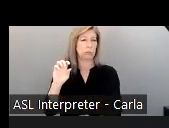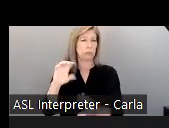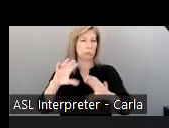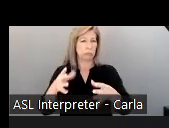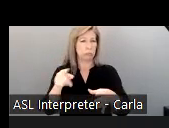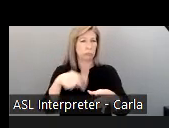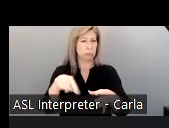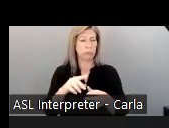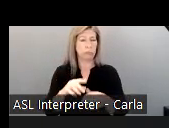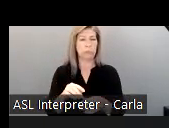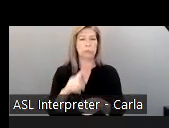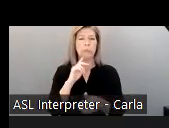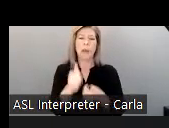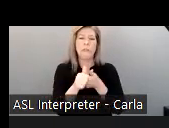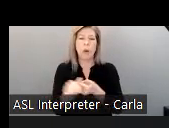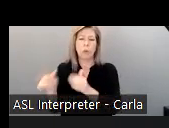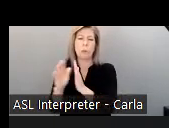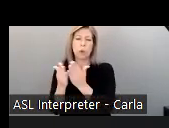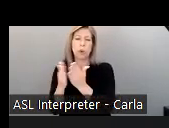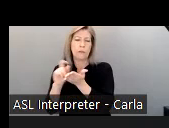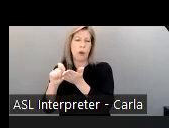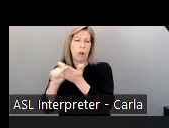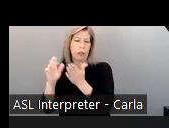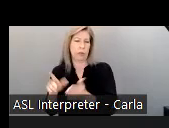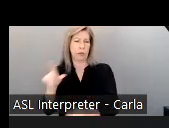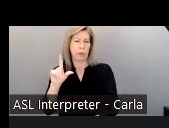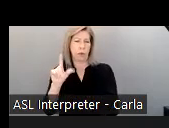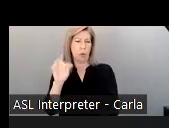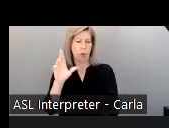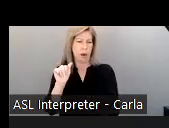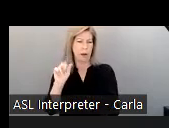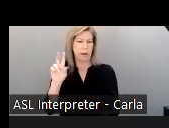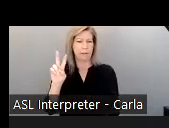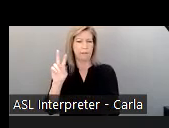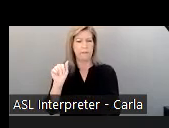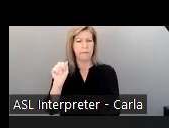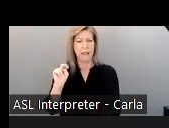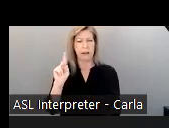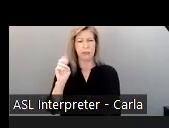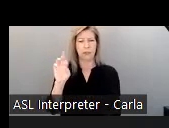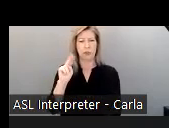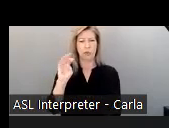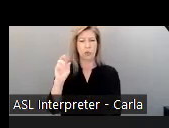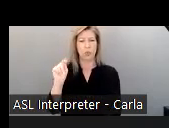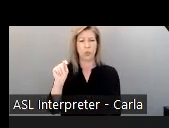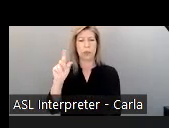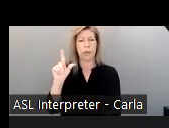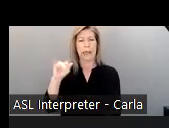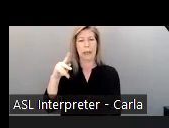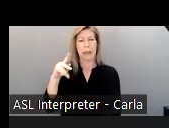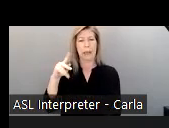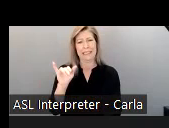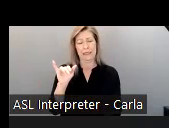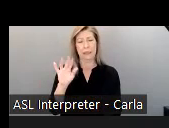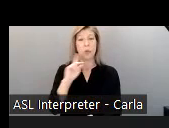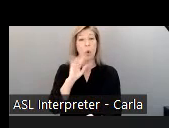me, trauma stewards is this kind of essence where we learn how to hold our own suffering so that we